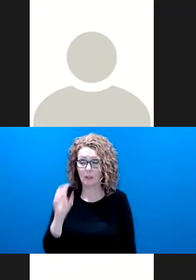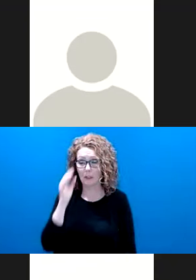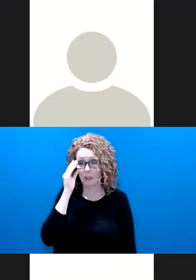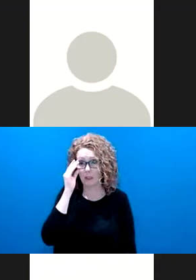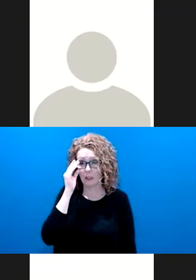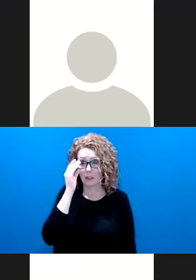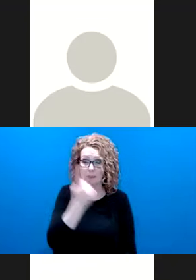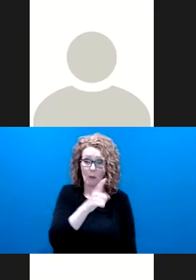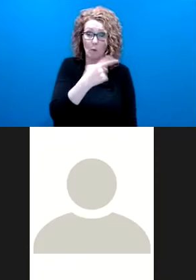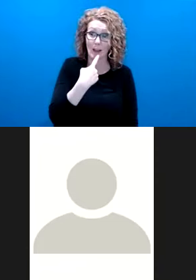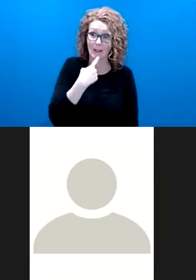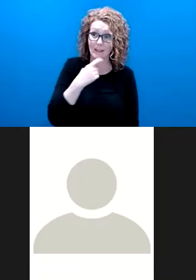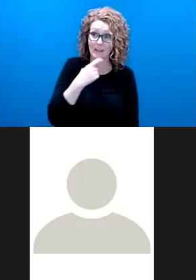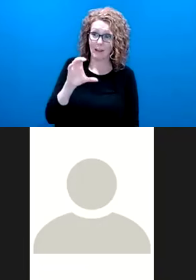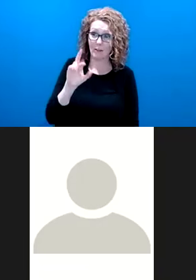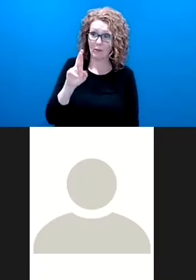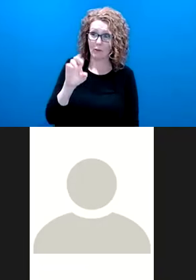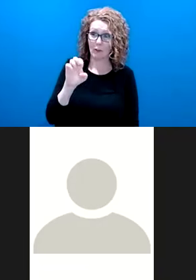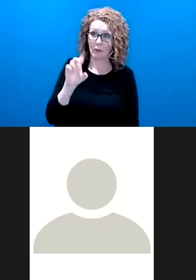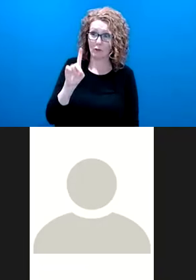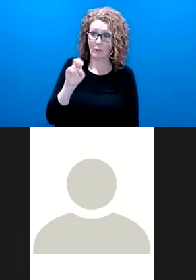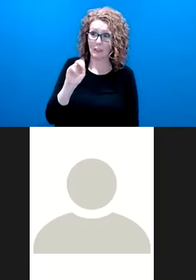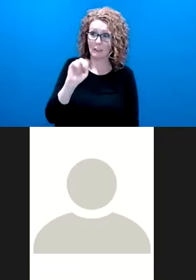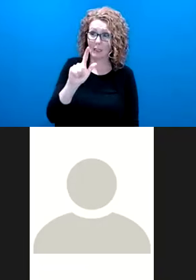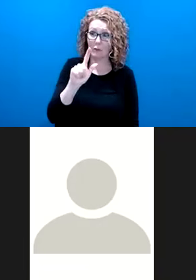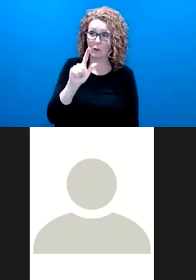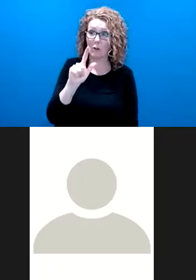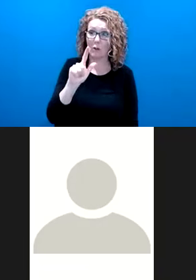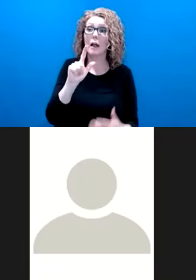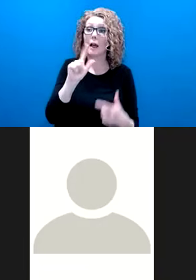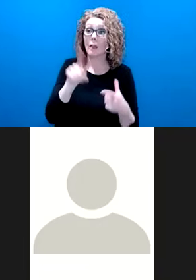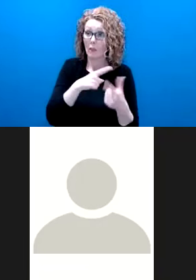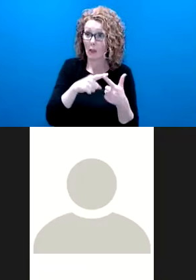Some say credentialed under that specific RCW.